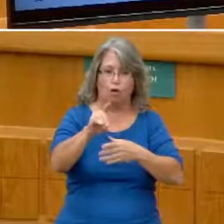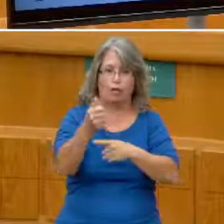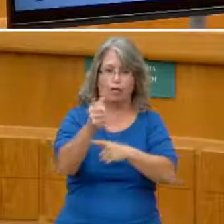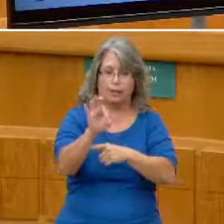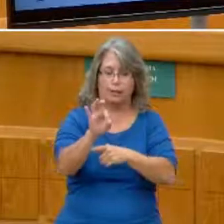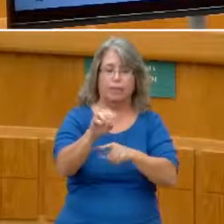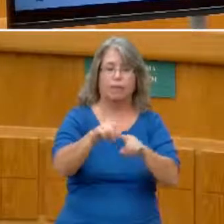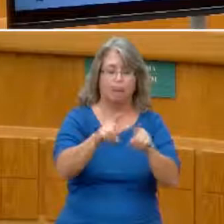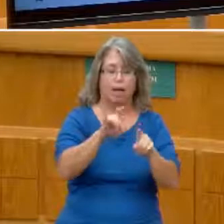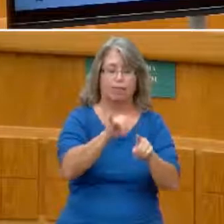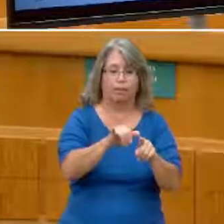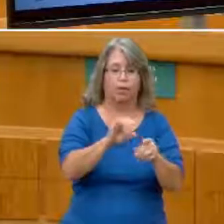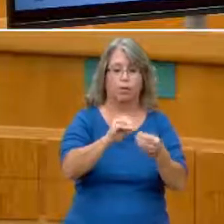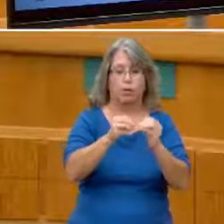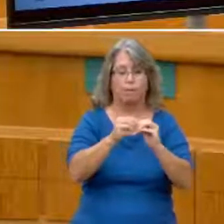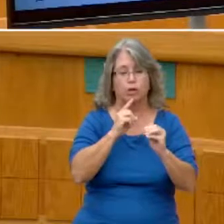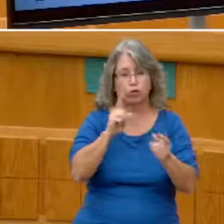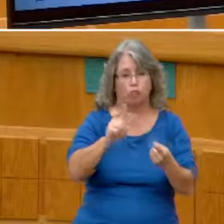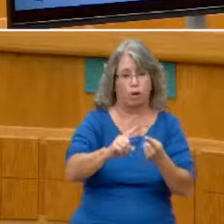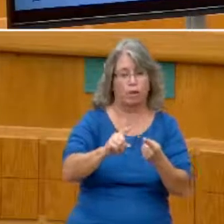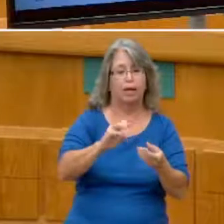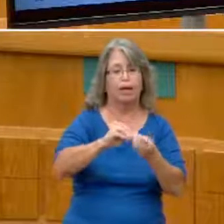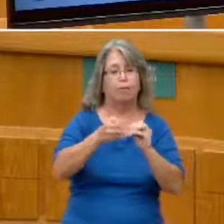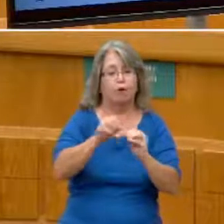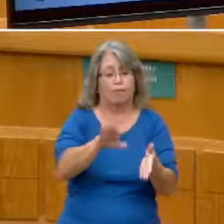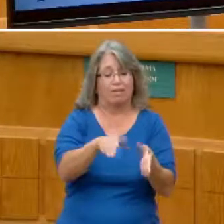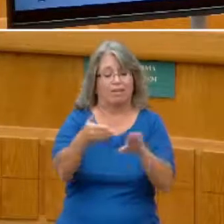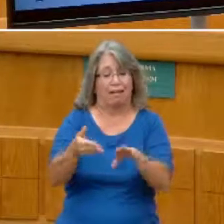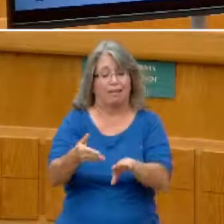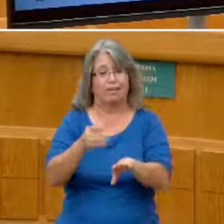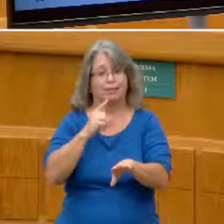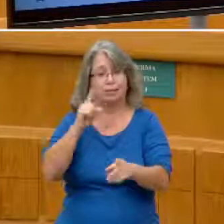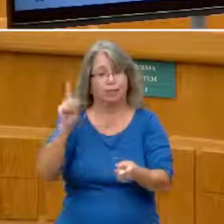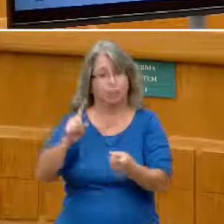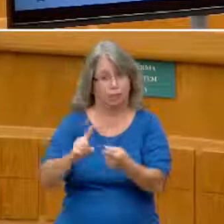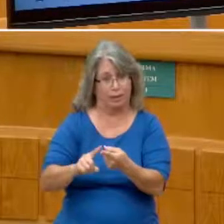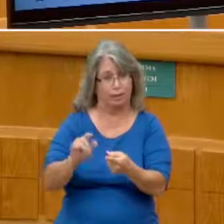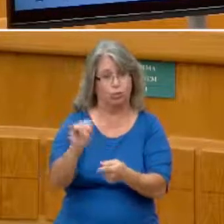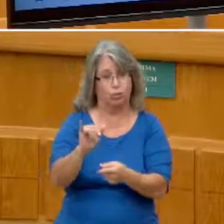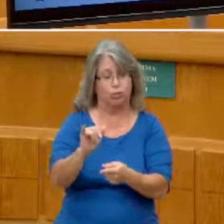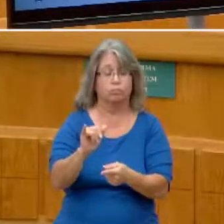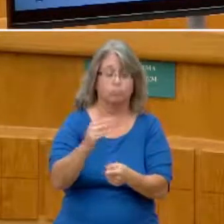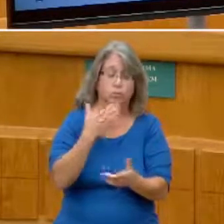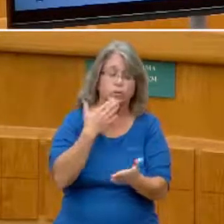dropping, and the number of deaths also are decreasing as well. So again, a very good sign.